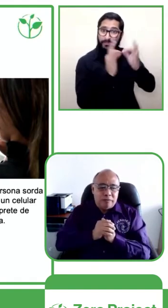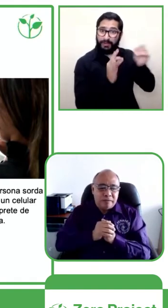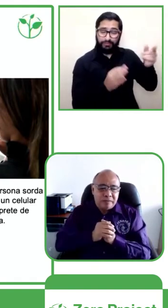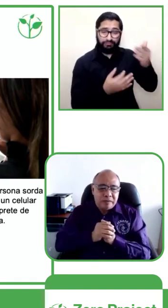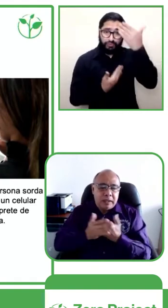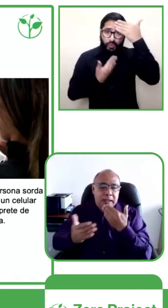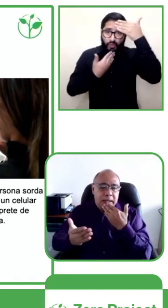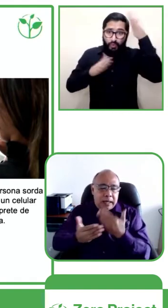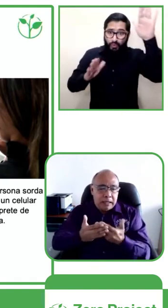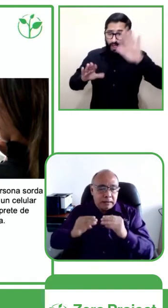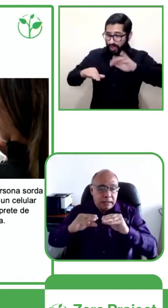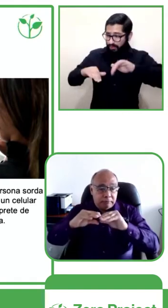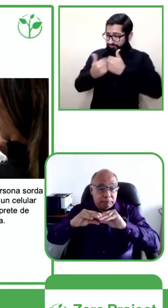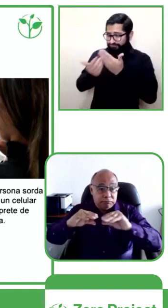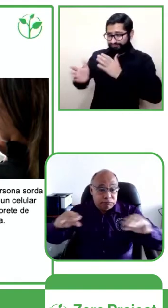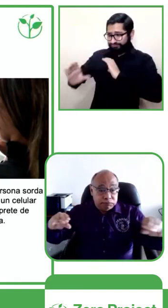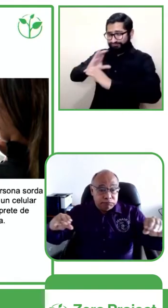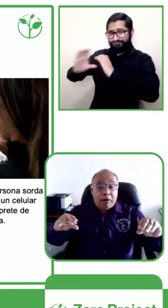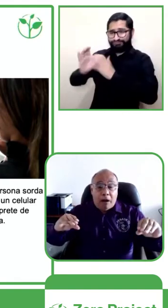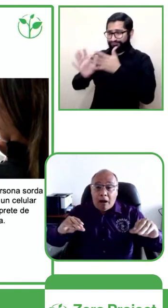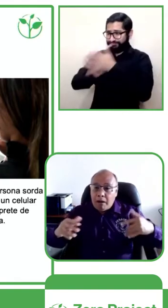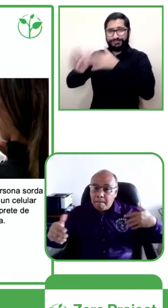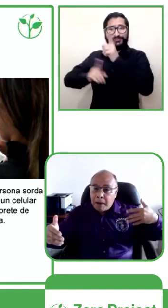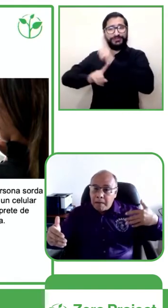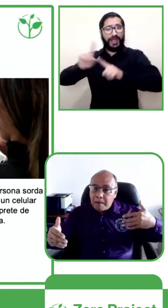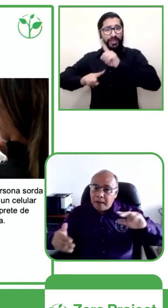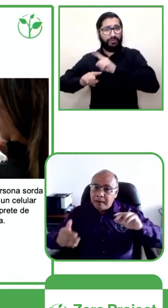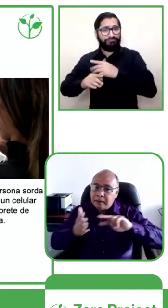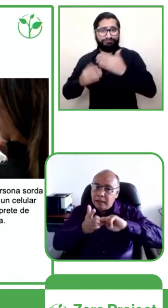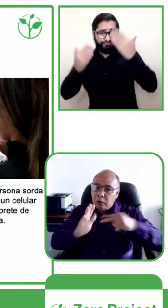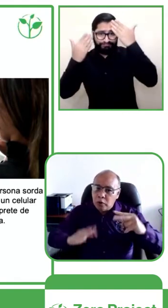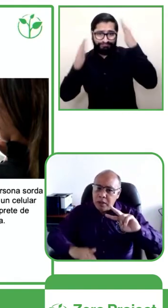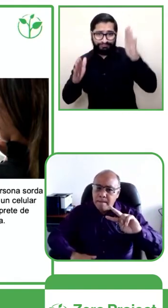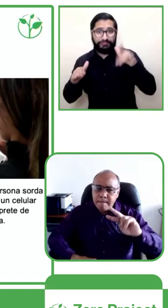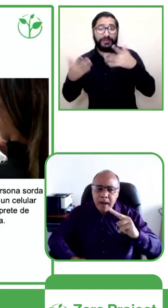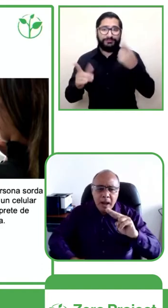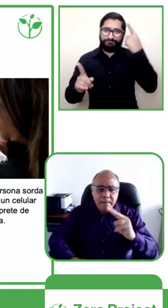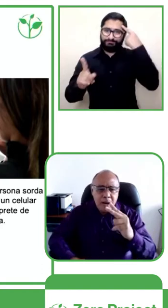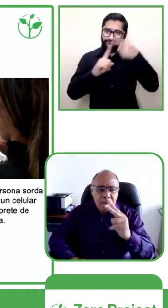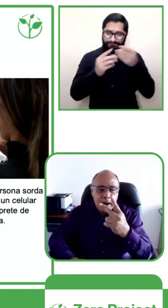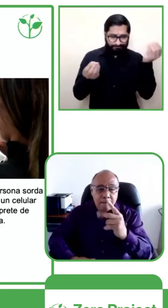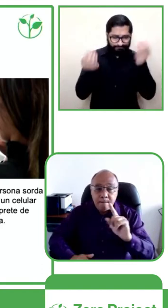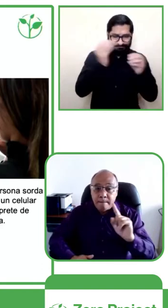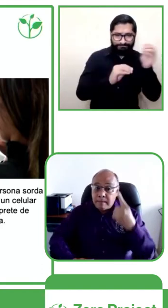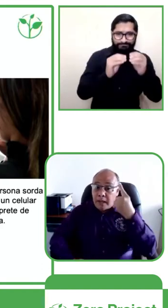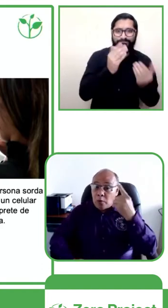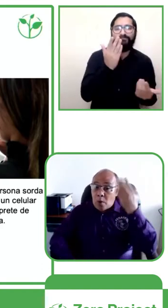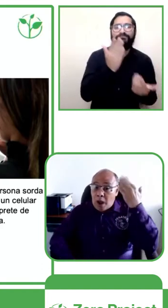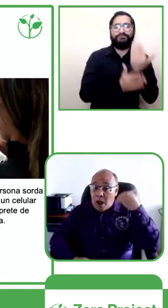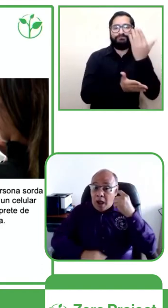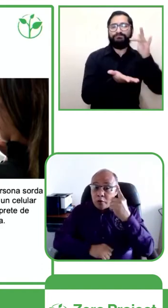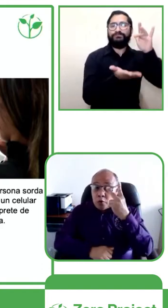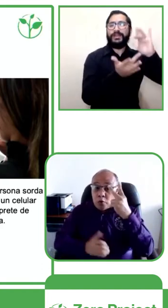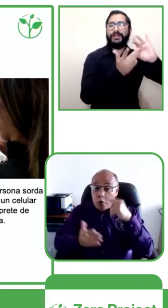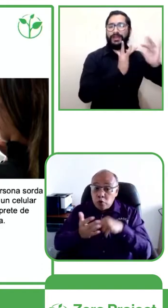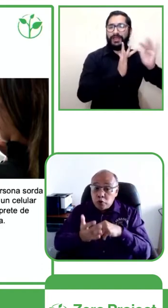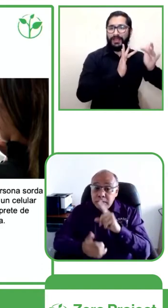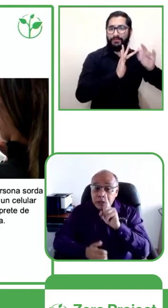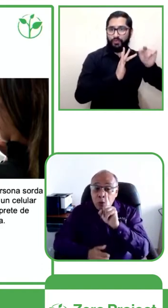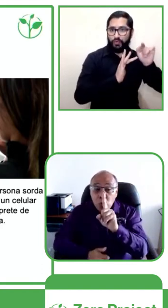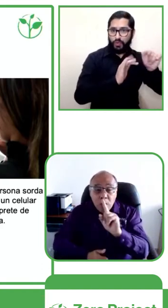so that was a barrier, which is why Centro de Relevo was created, and it started to